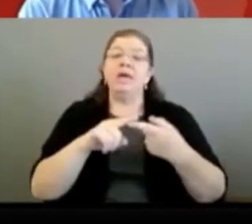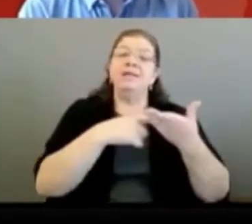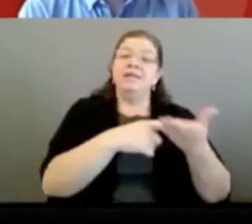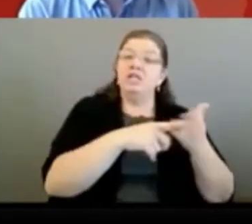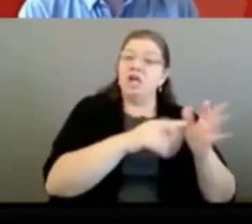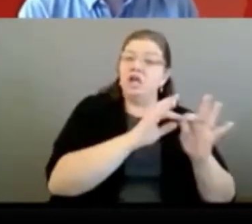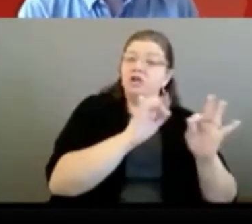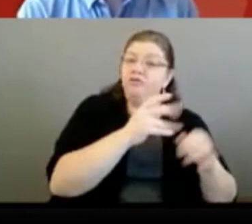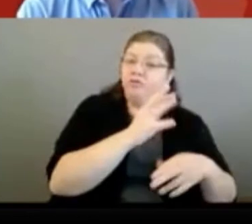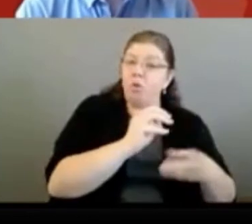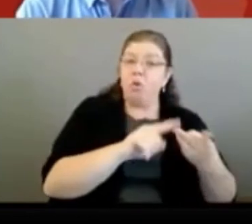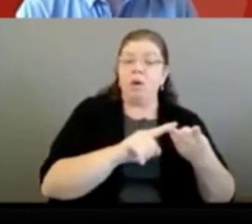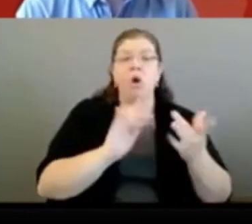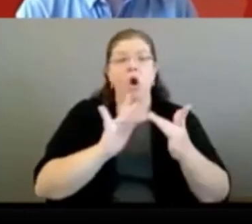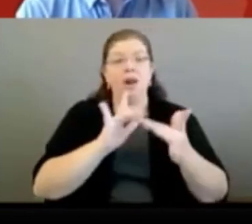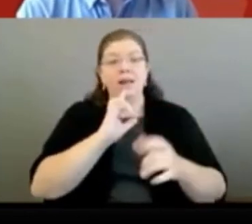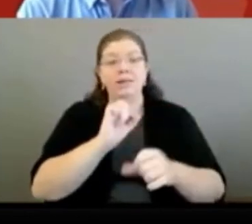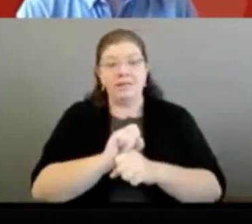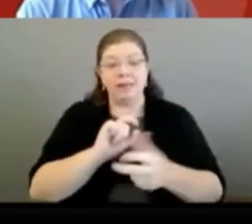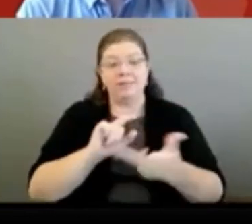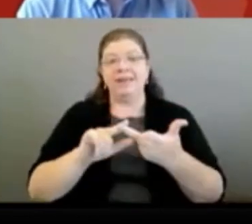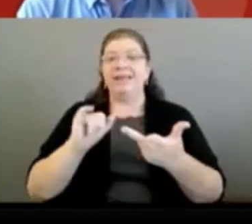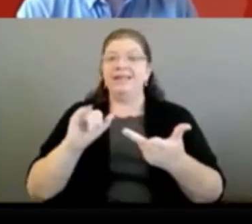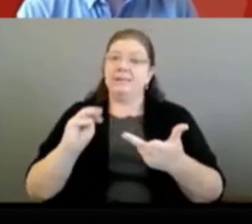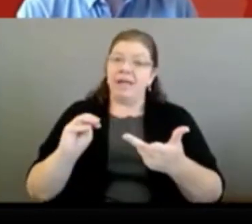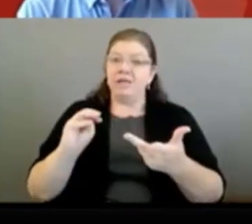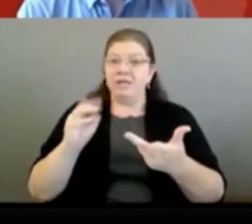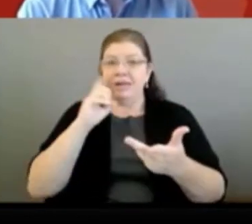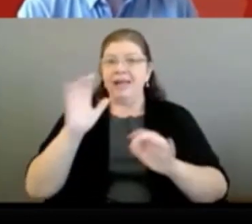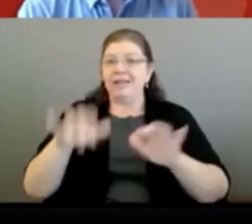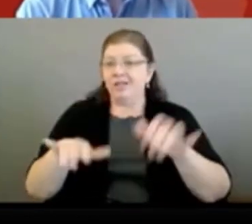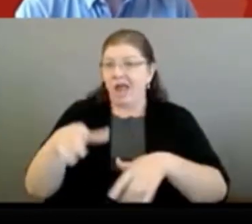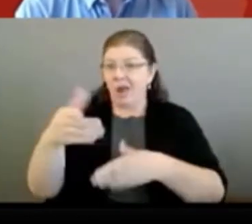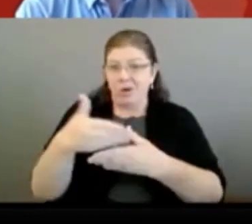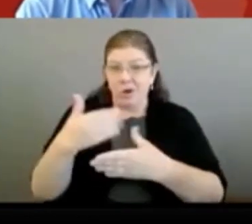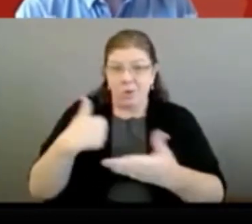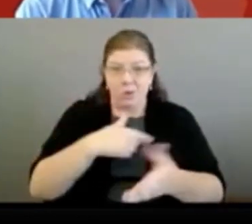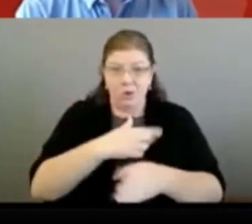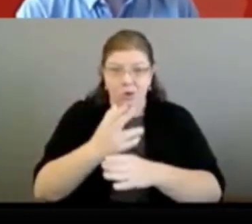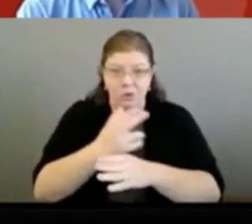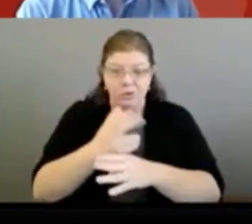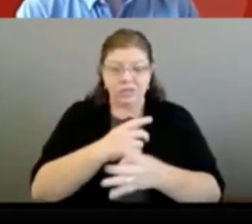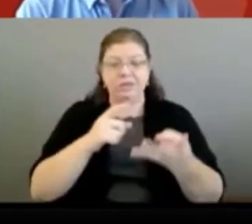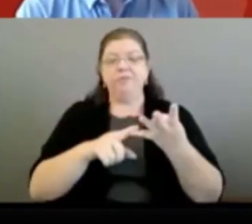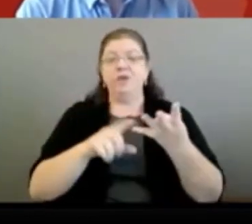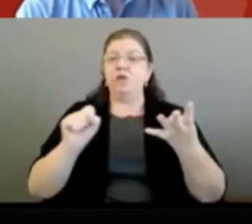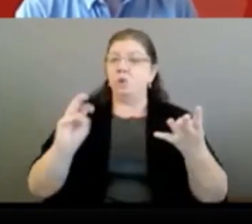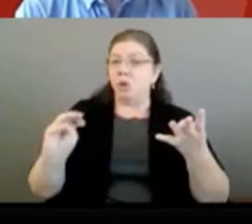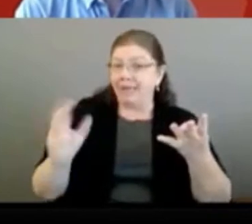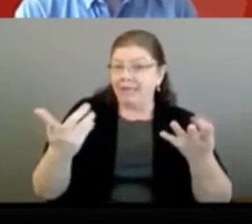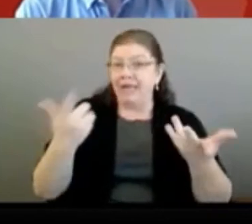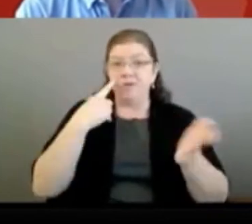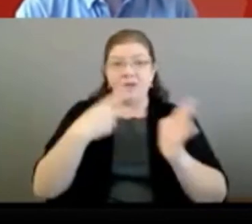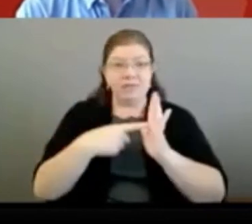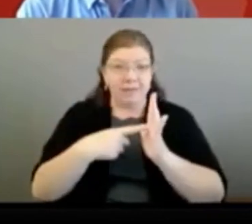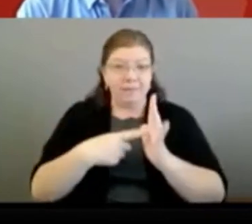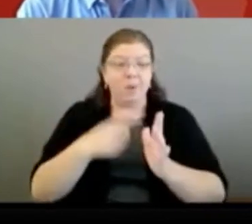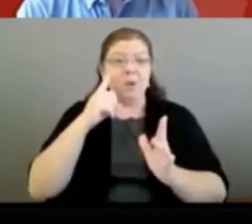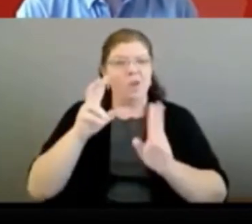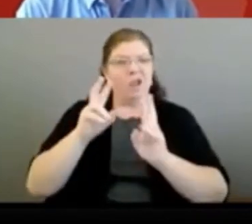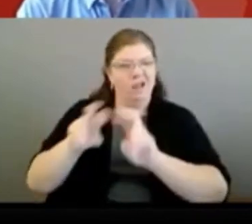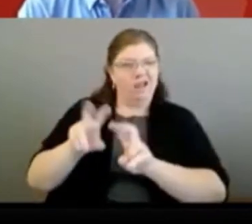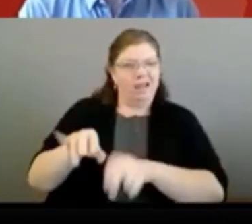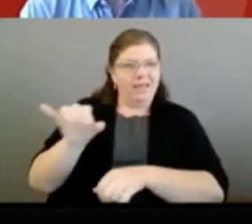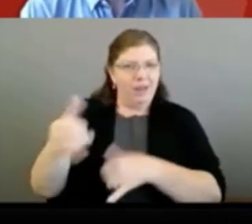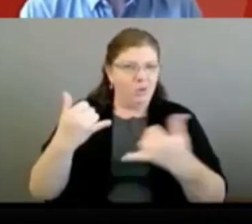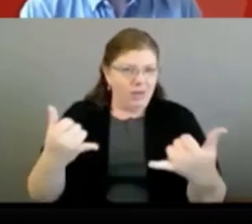online assignments, instant messaging tools like the chat window we're using, social media, for example, which we're actually going to be digging into